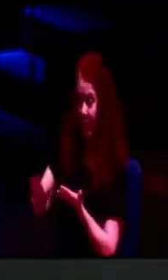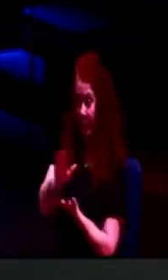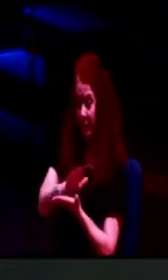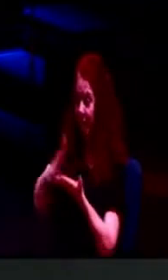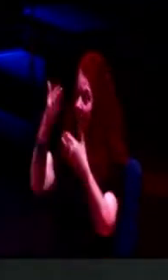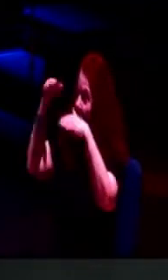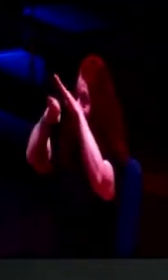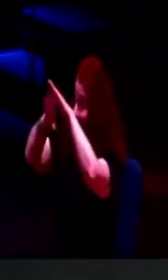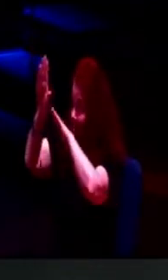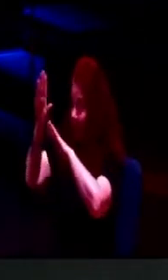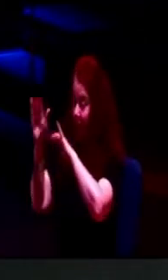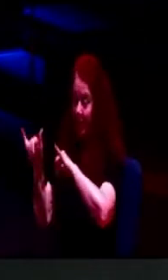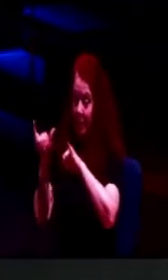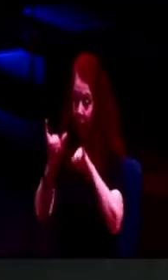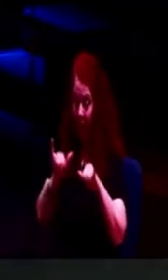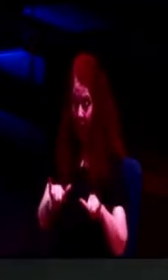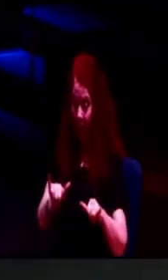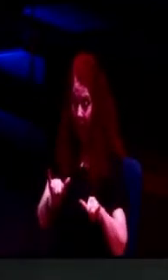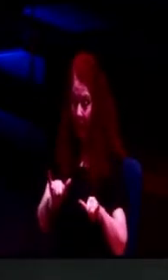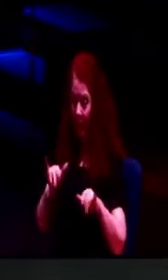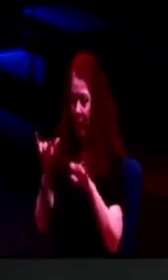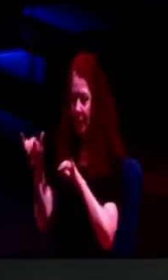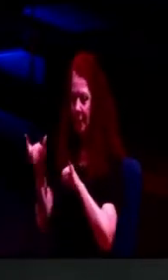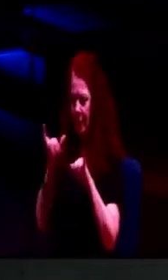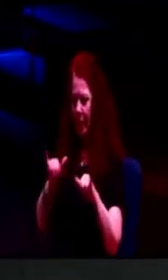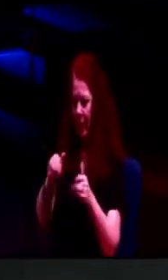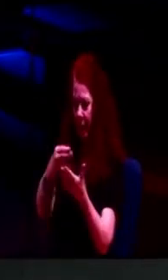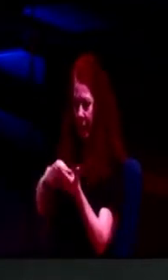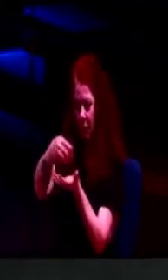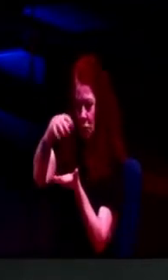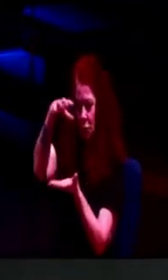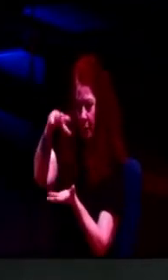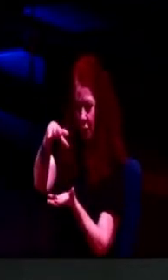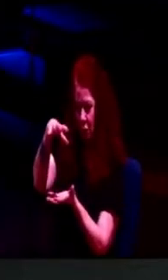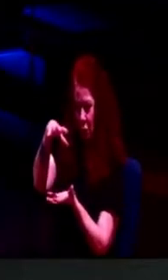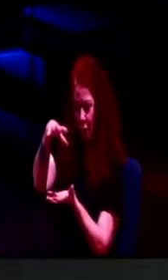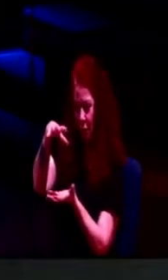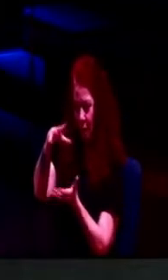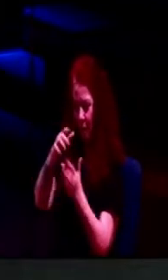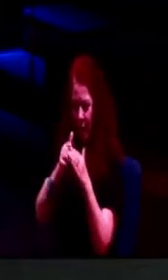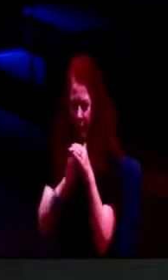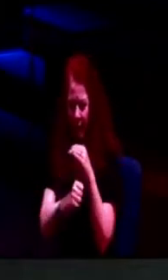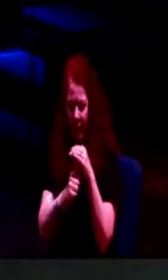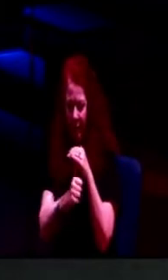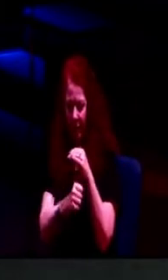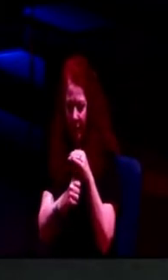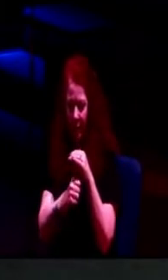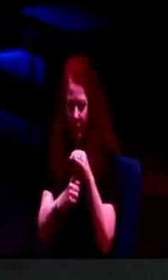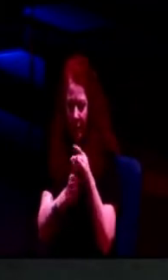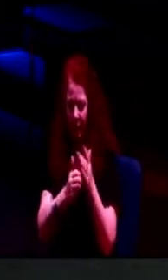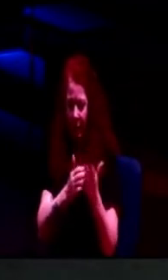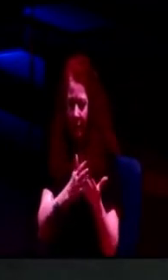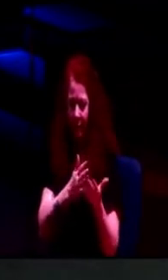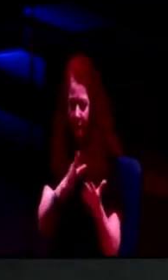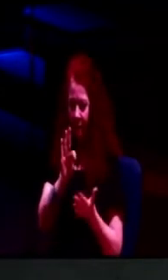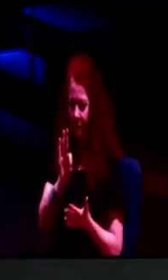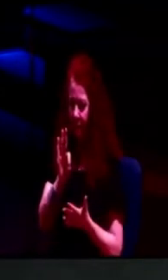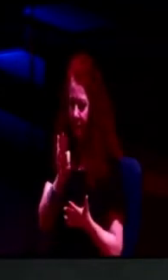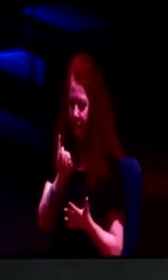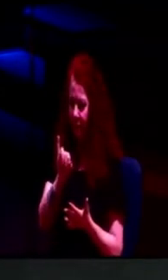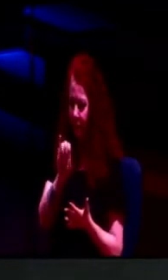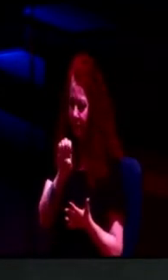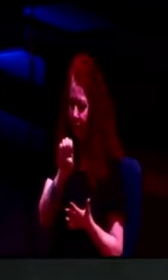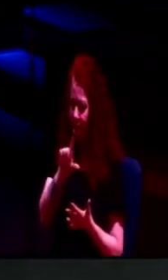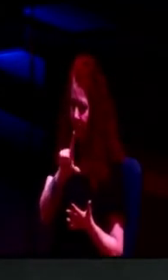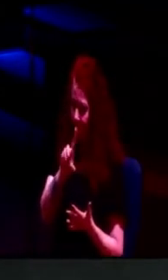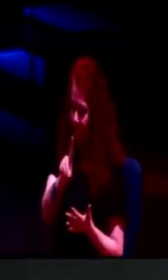is like, and then he goes on, it's like a treasure hidden in a field. When a man